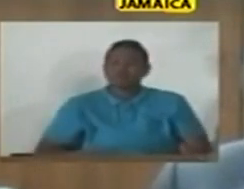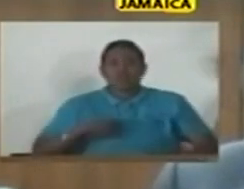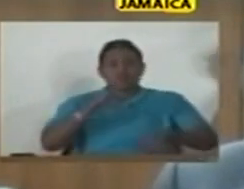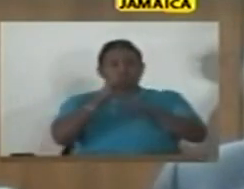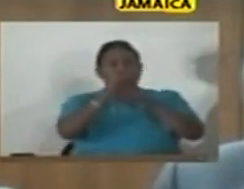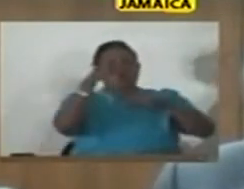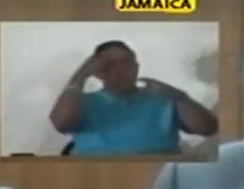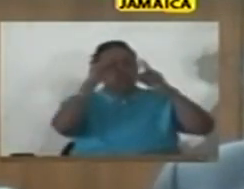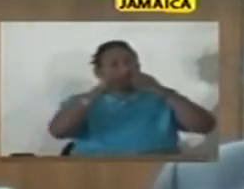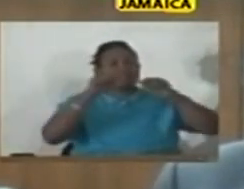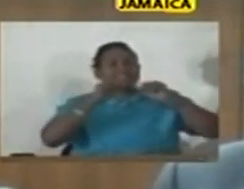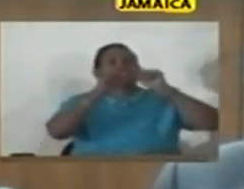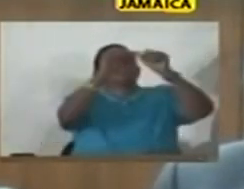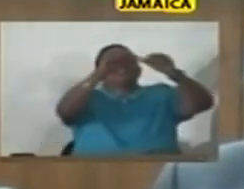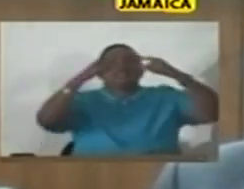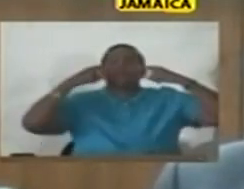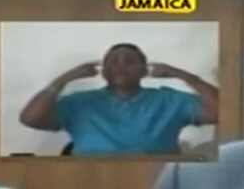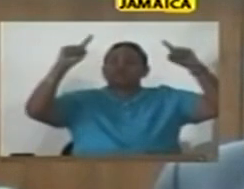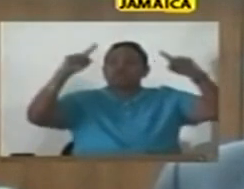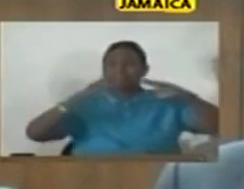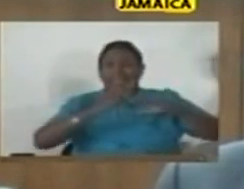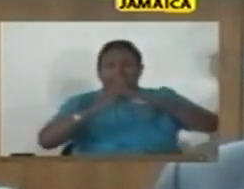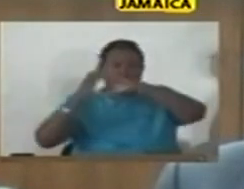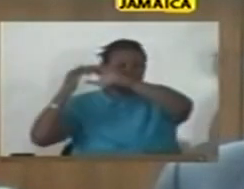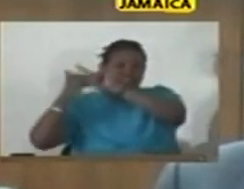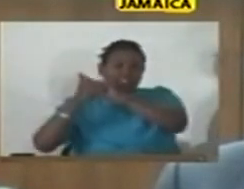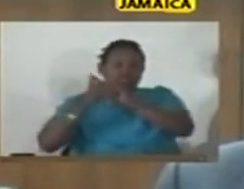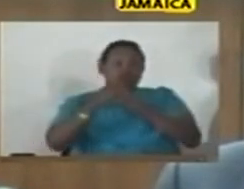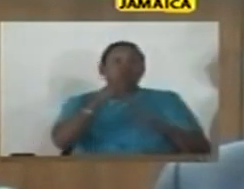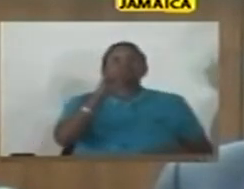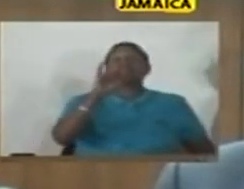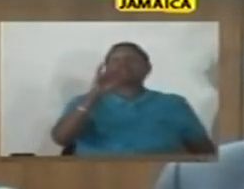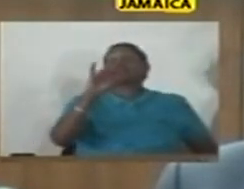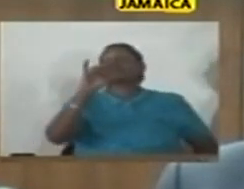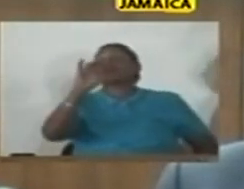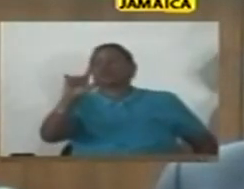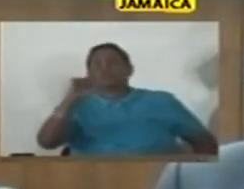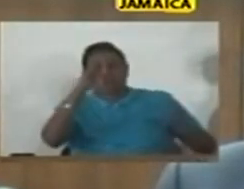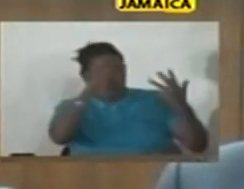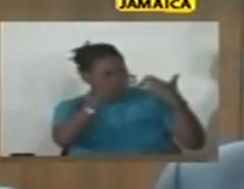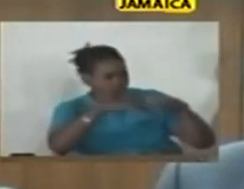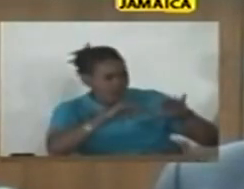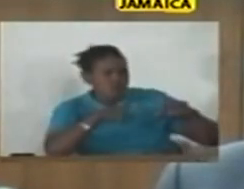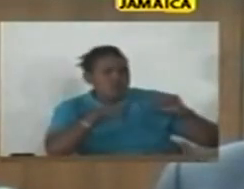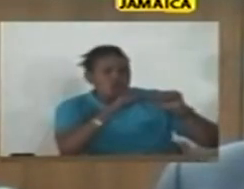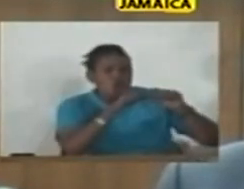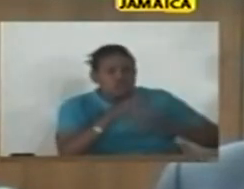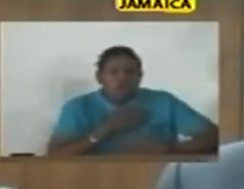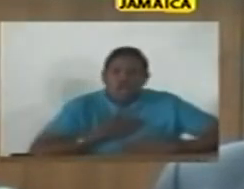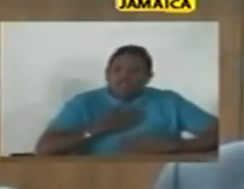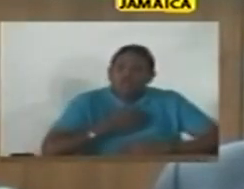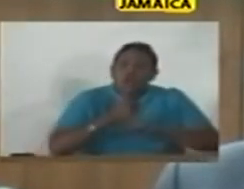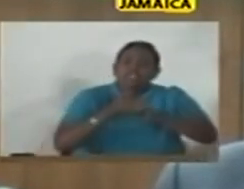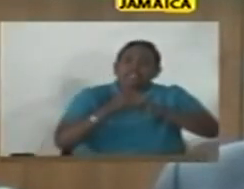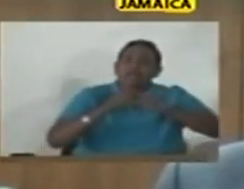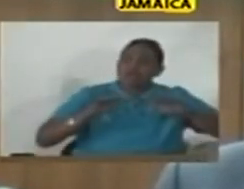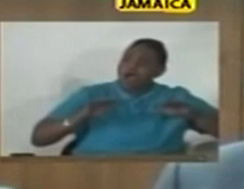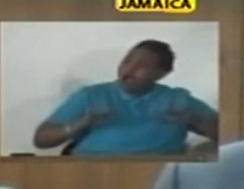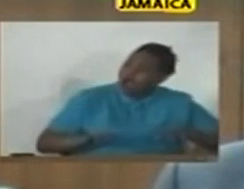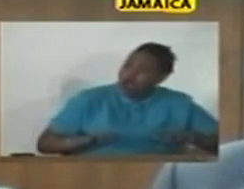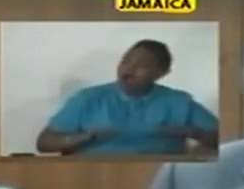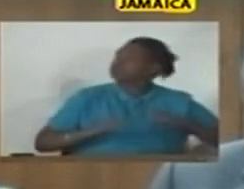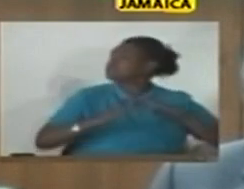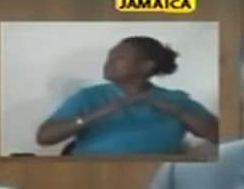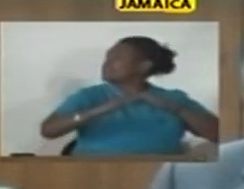that sustainable prosperity hinges on industrial harmony. We continue to enjoy a relatively calm and stable